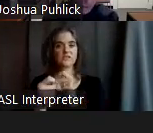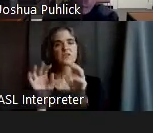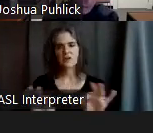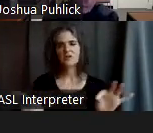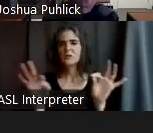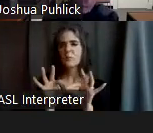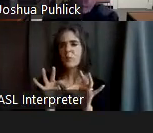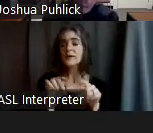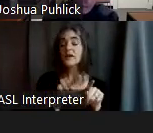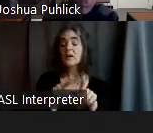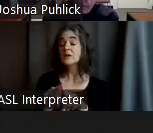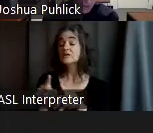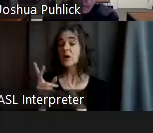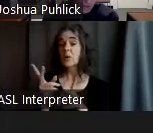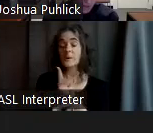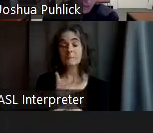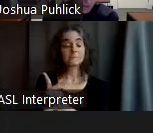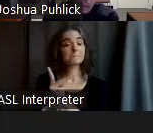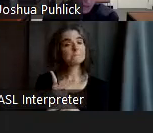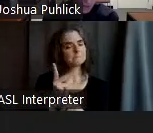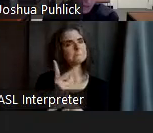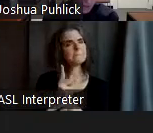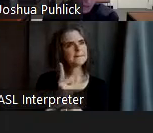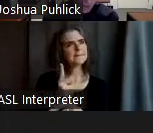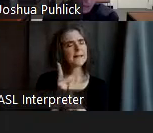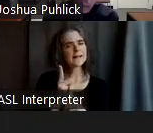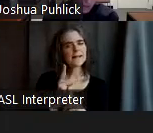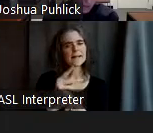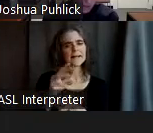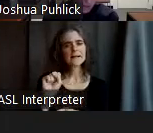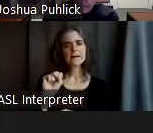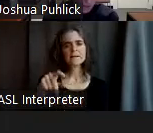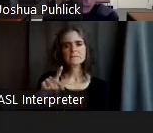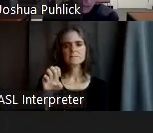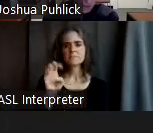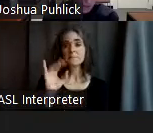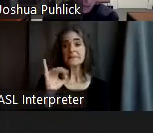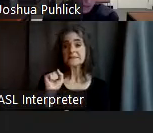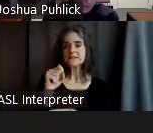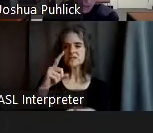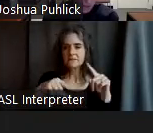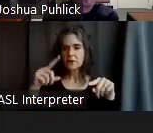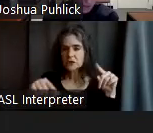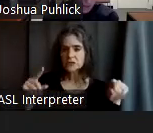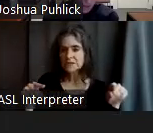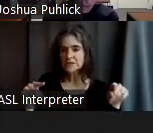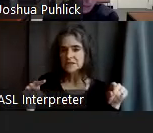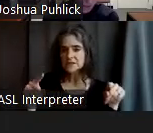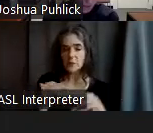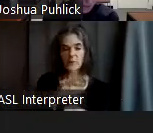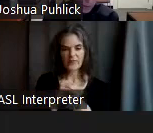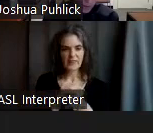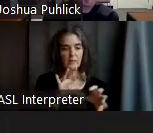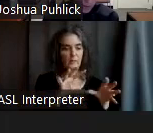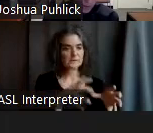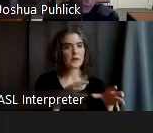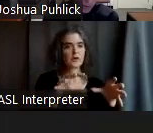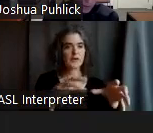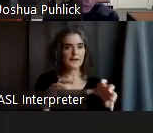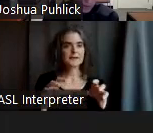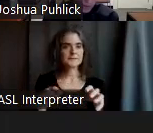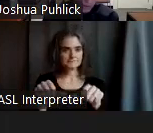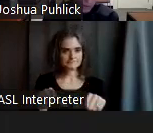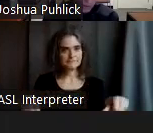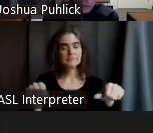and maintaining species diversity within those stands, because we are